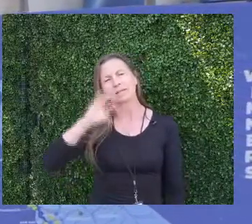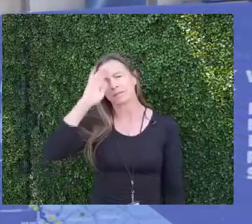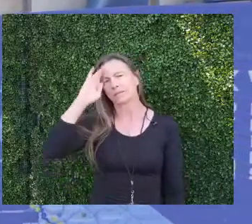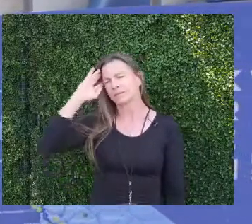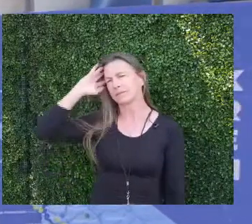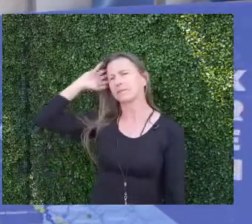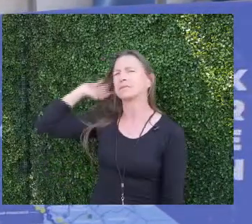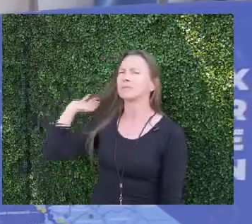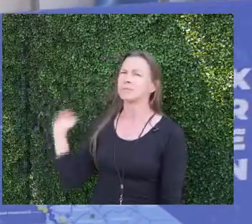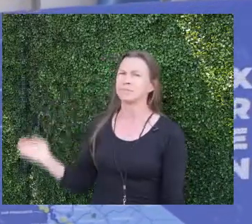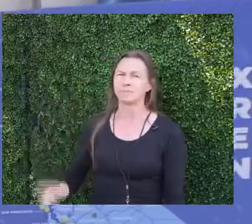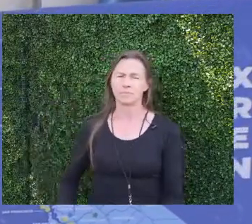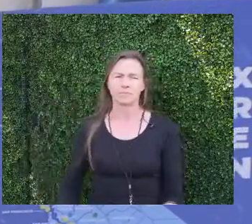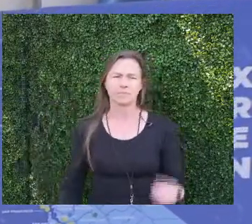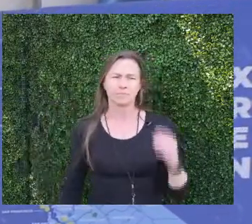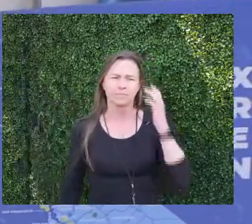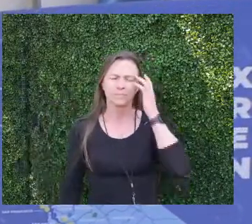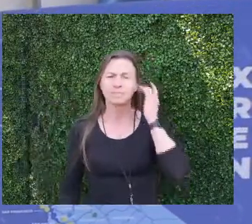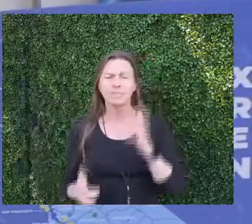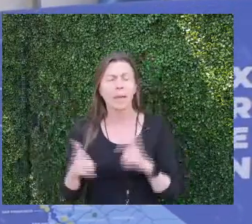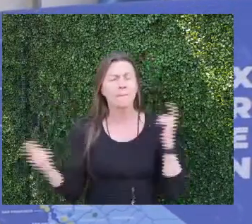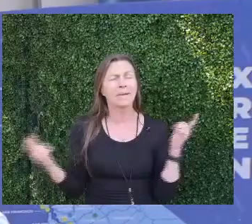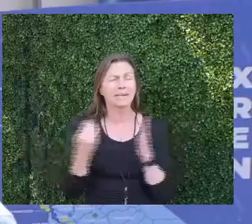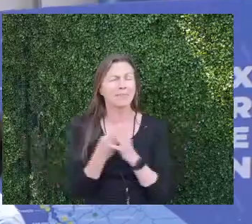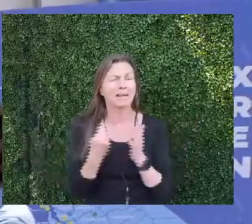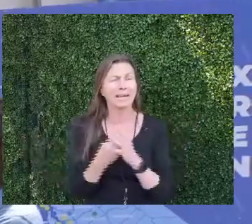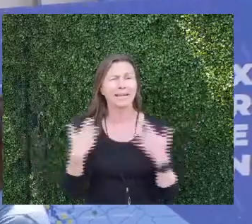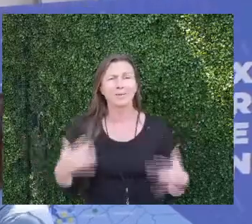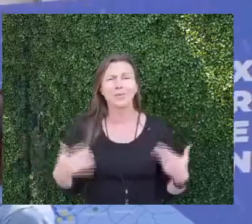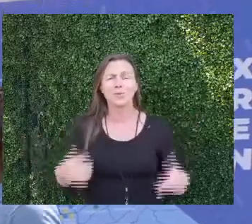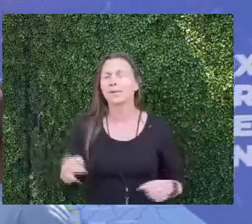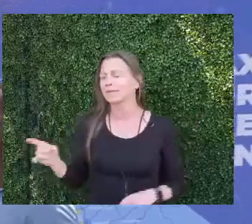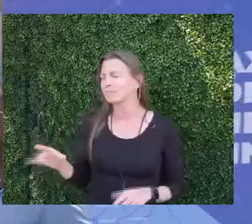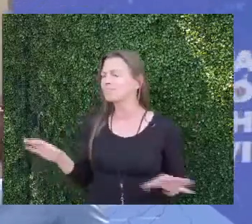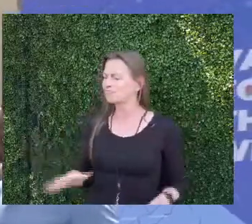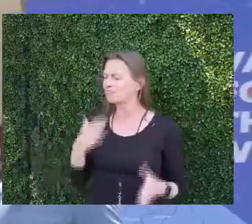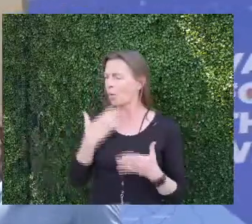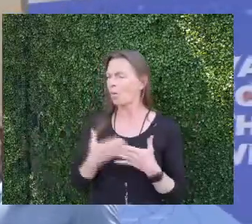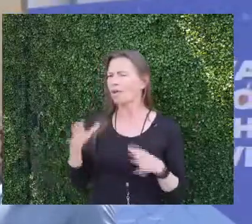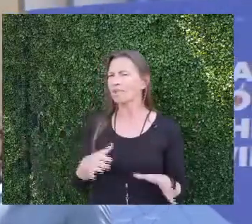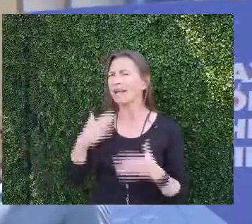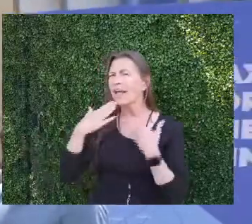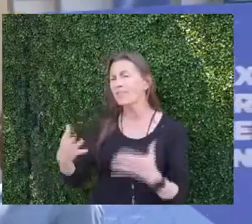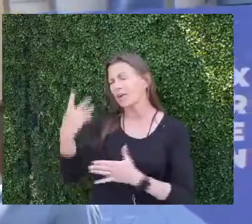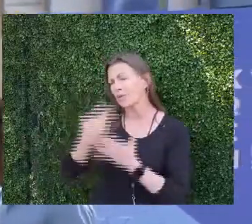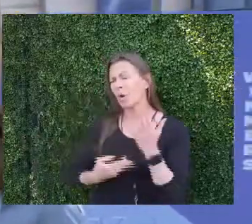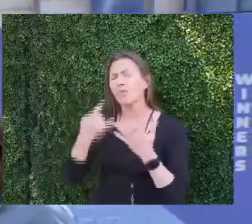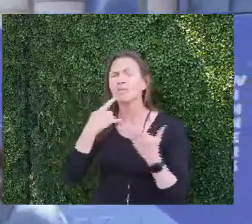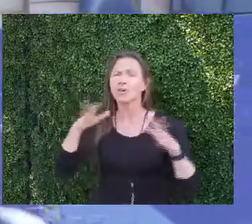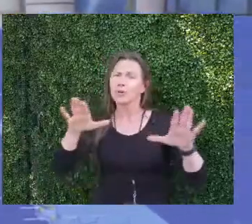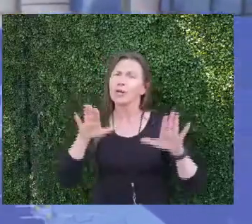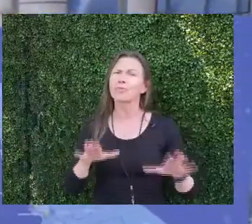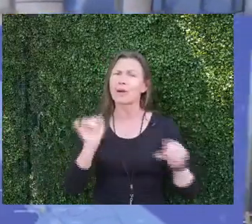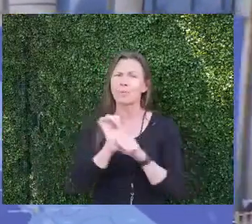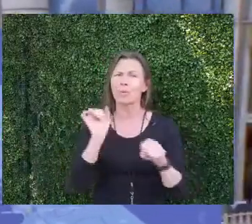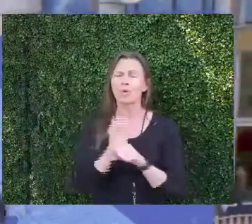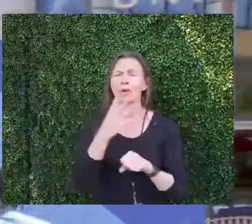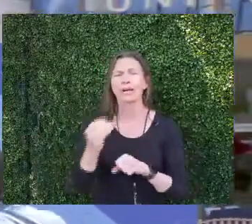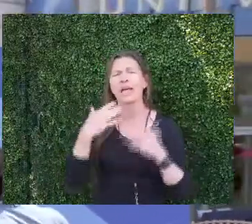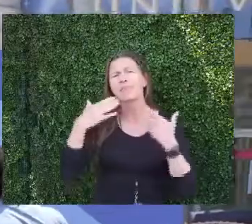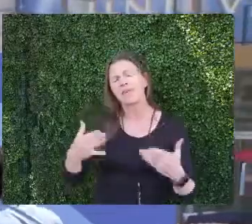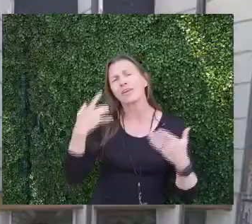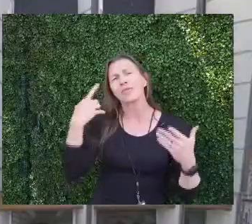All right. Well done. Thank you both for your incredible work, and thank you for the